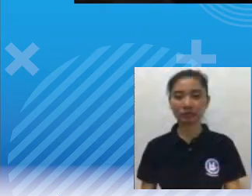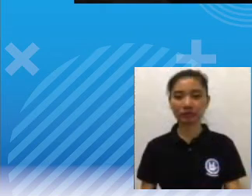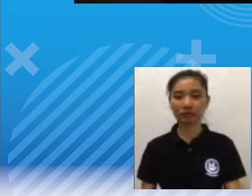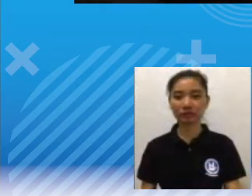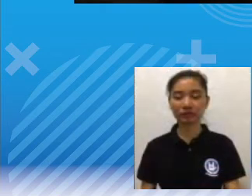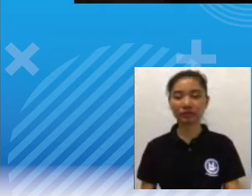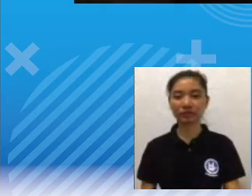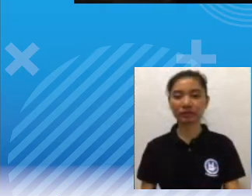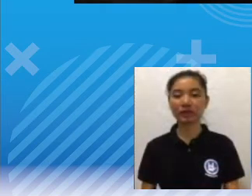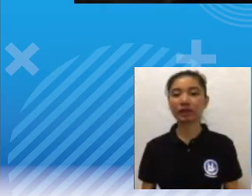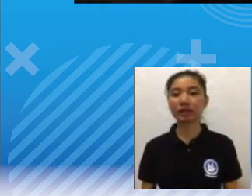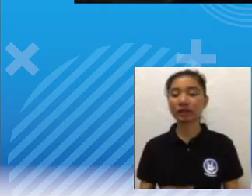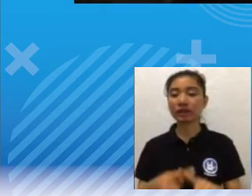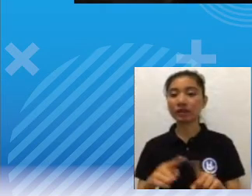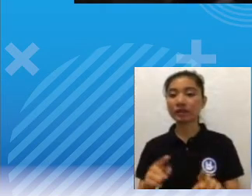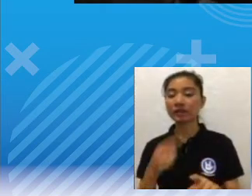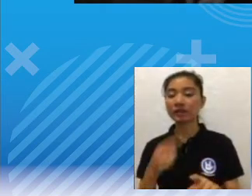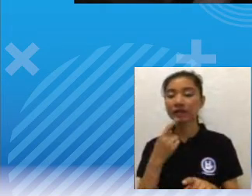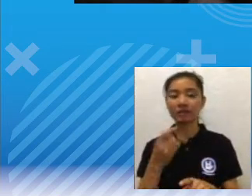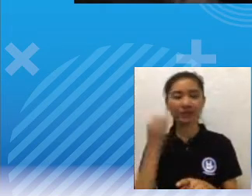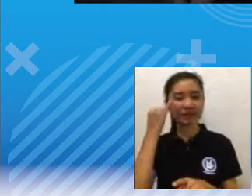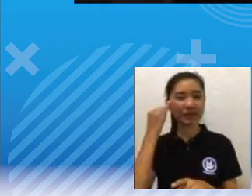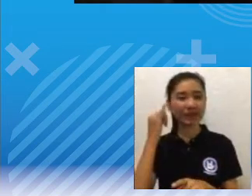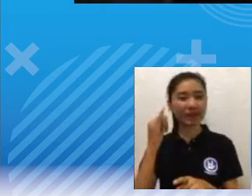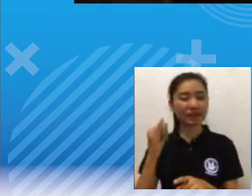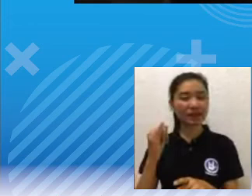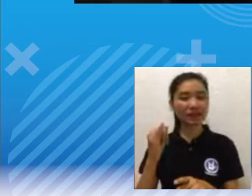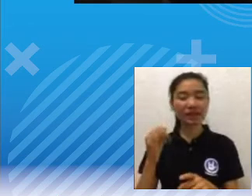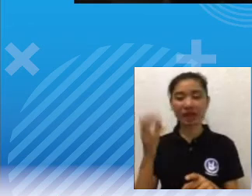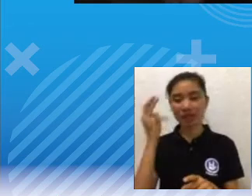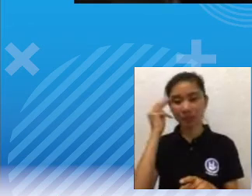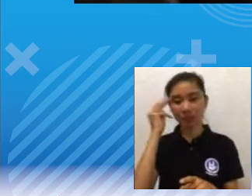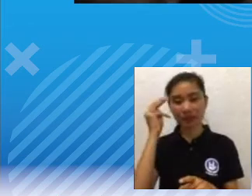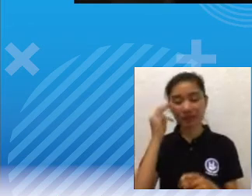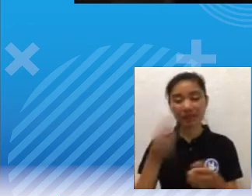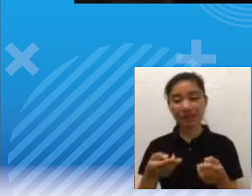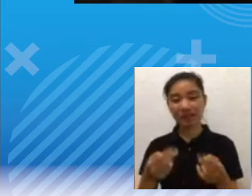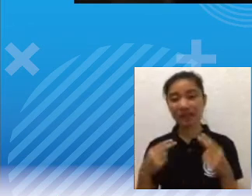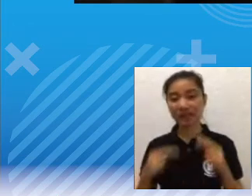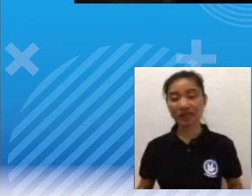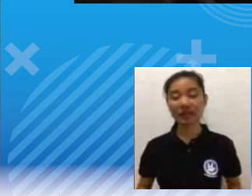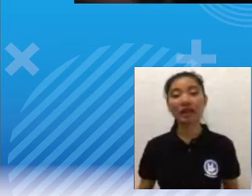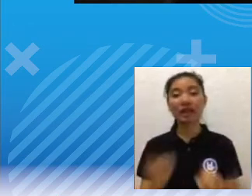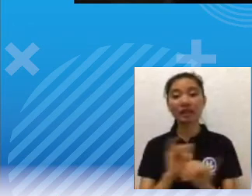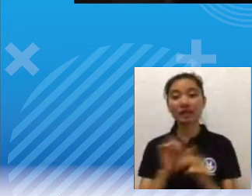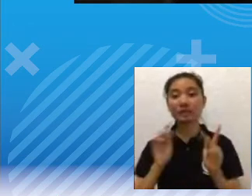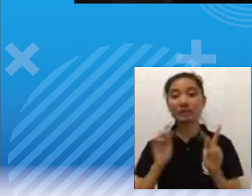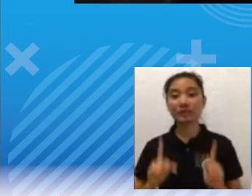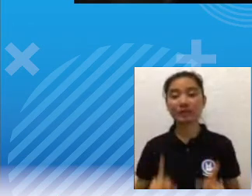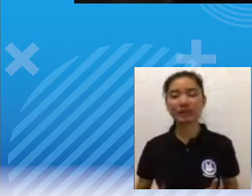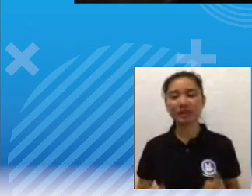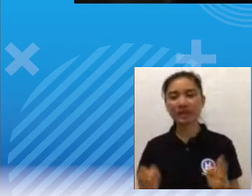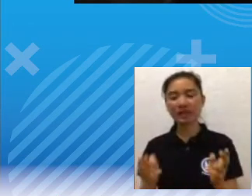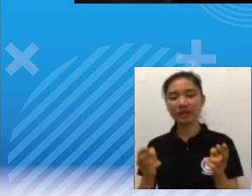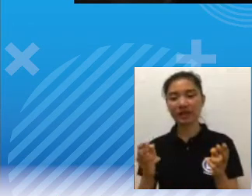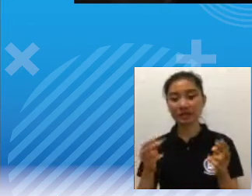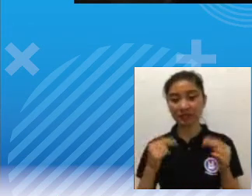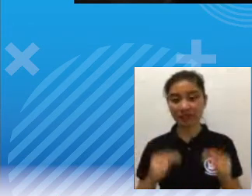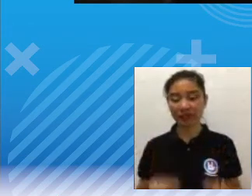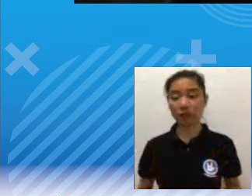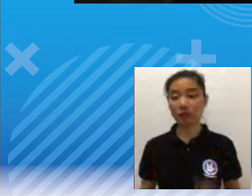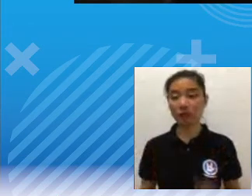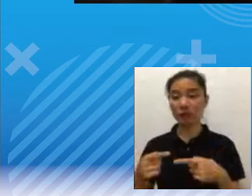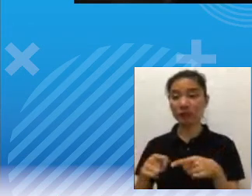ng analogy ni Sir Michael, na ang ating mental health ay katulad din ng physical health. Kung bibisita tayo sa doktor